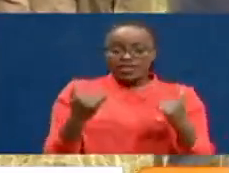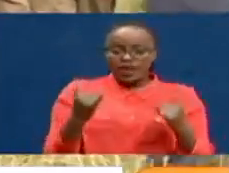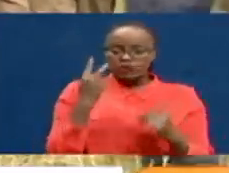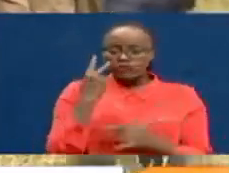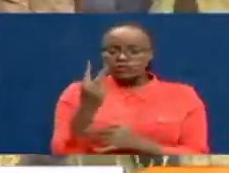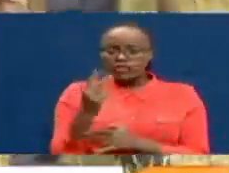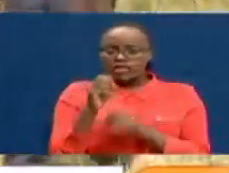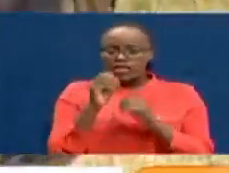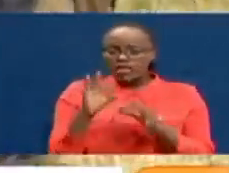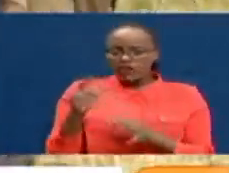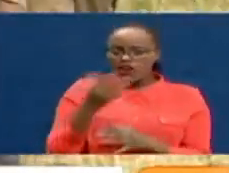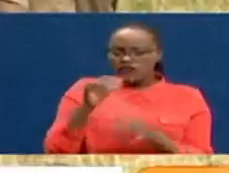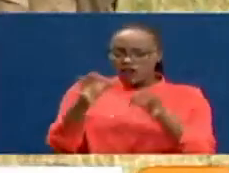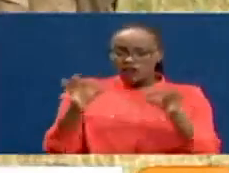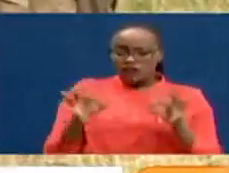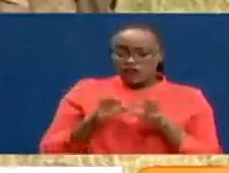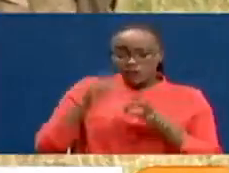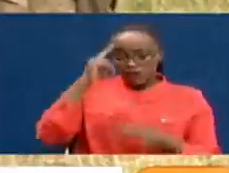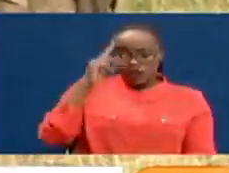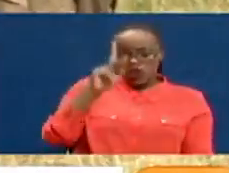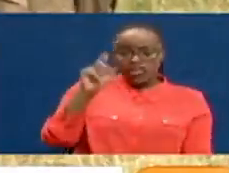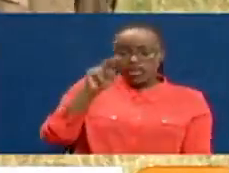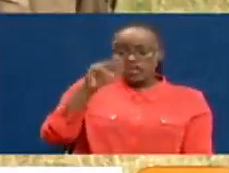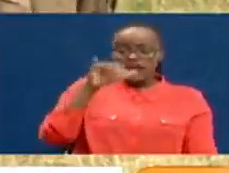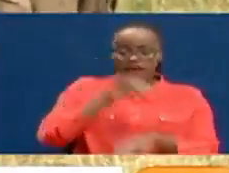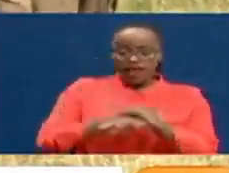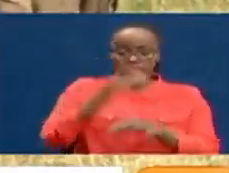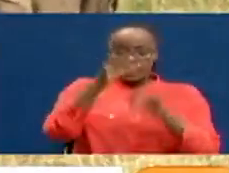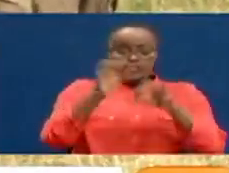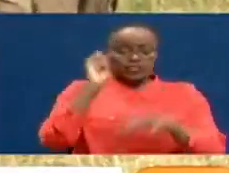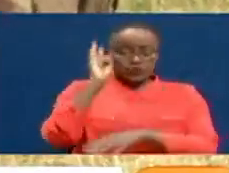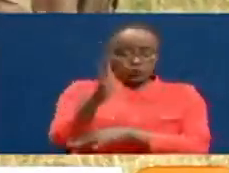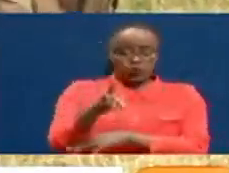seen whether Mzee Chesang's family will get justice.